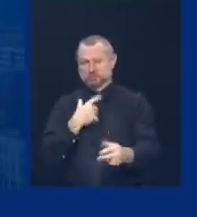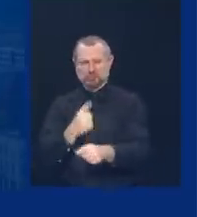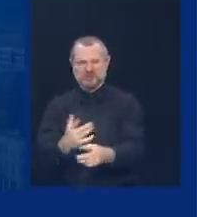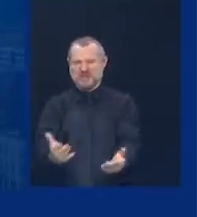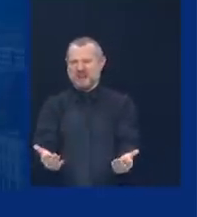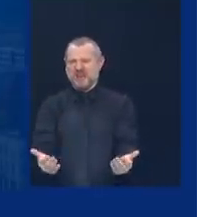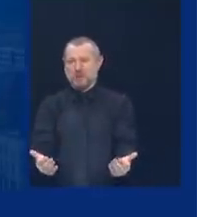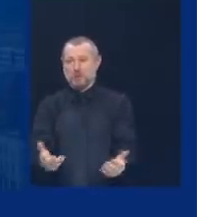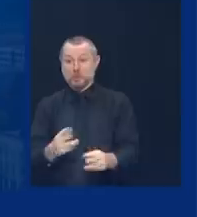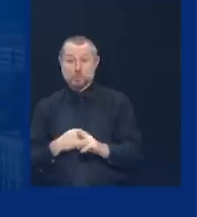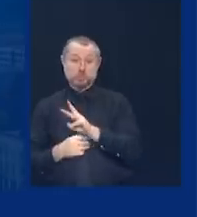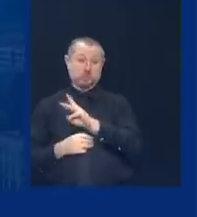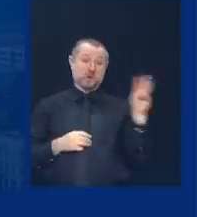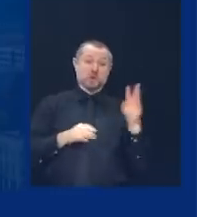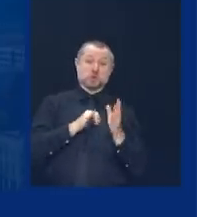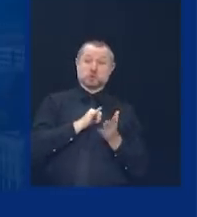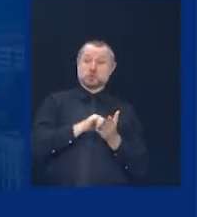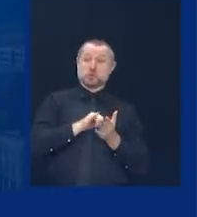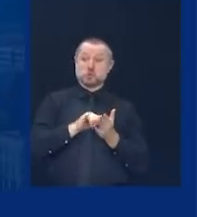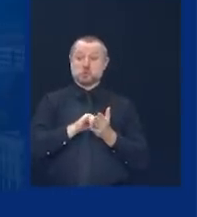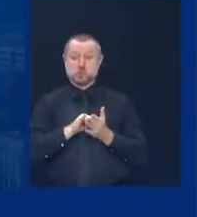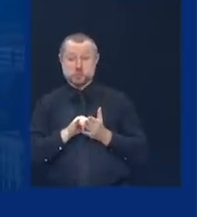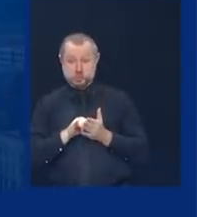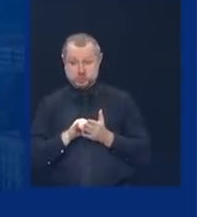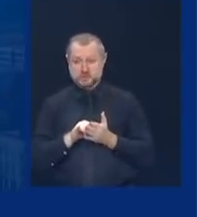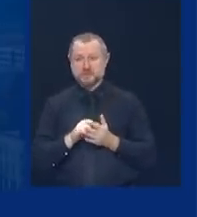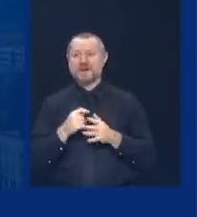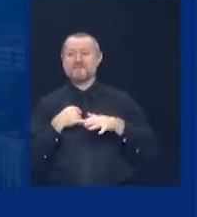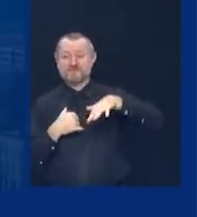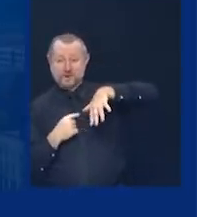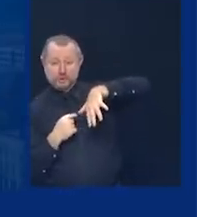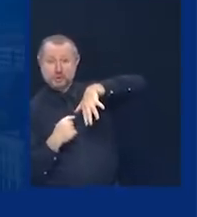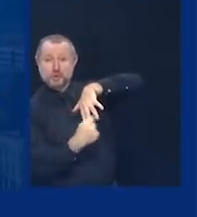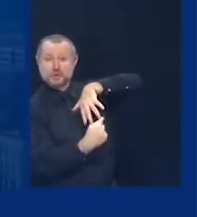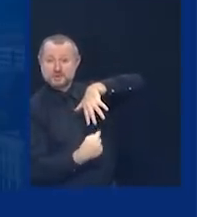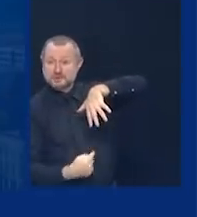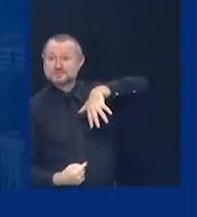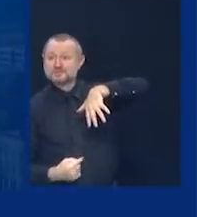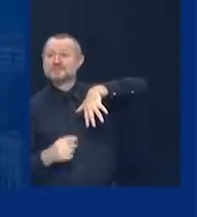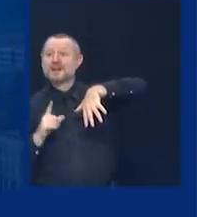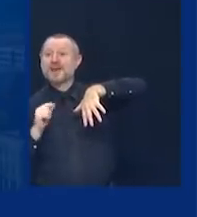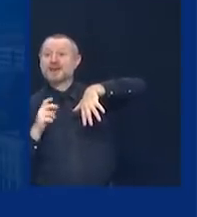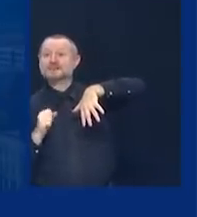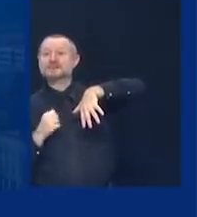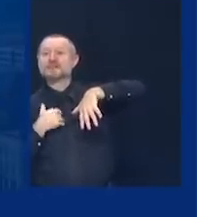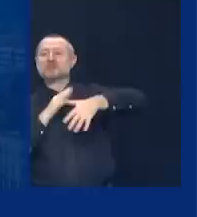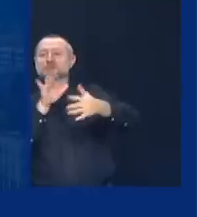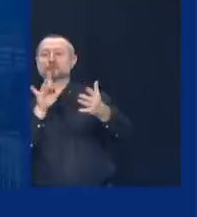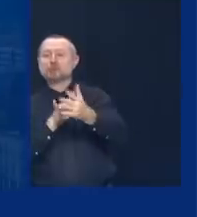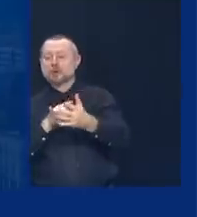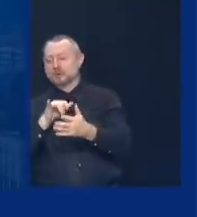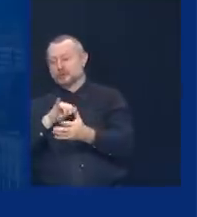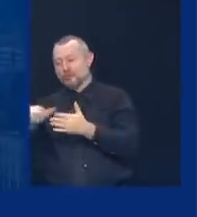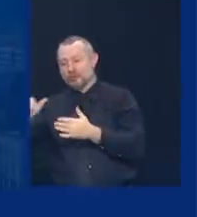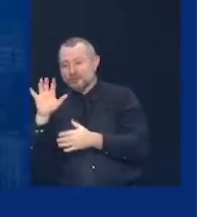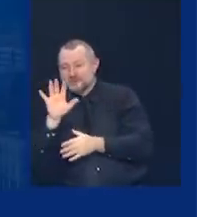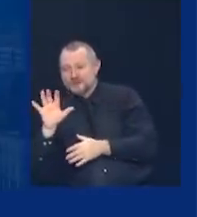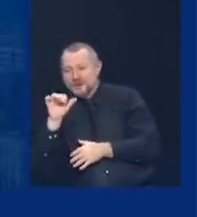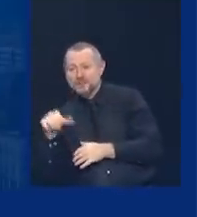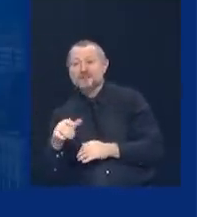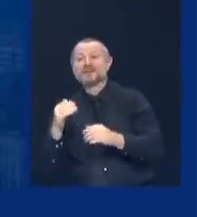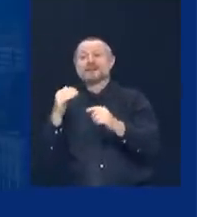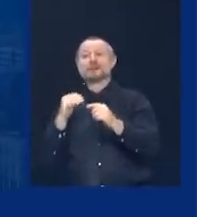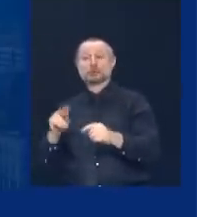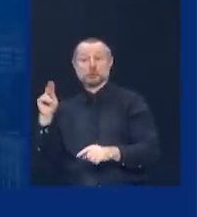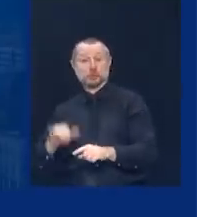then Finger Lakes, and then Central New York. New York City, only 2.5%.